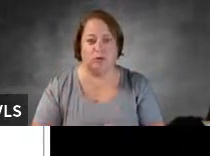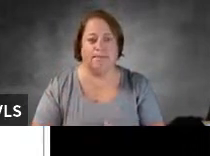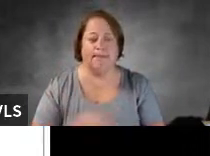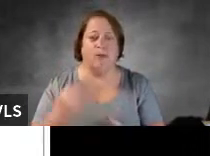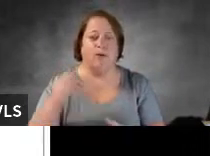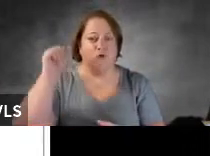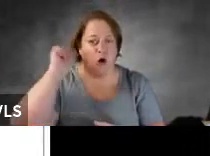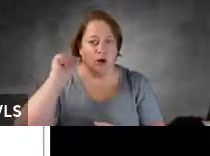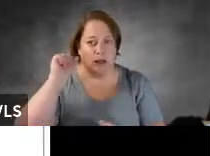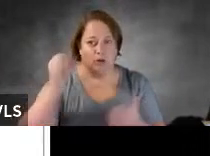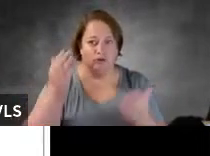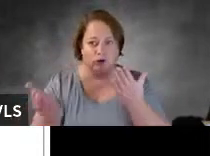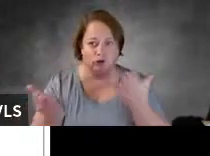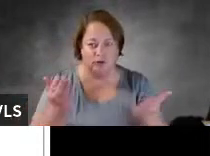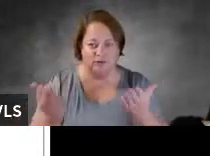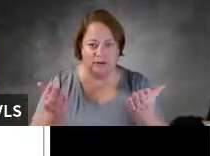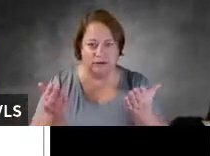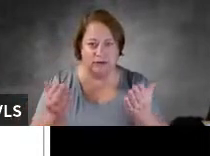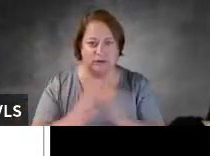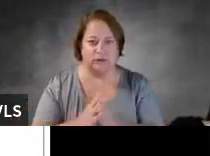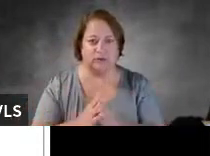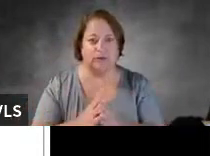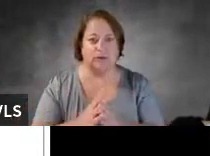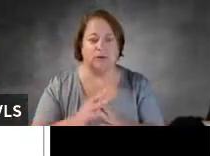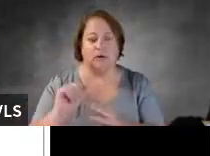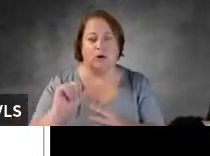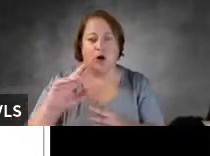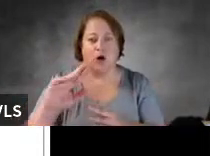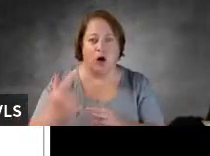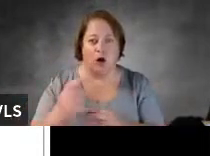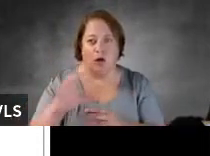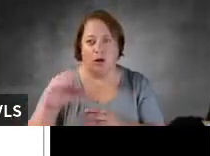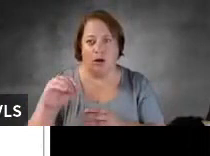our audiology services, our AUGCOM